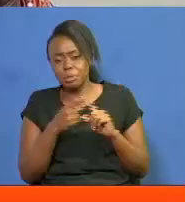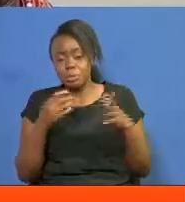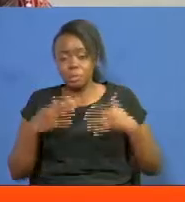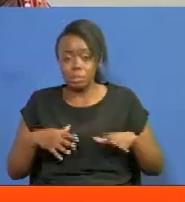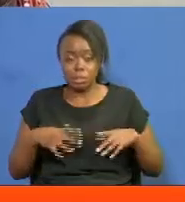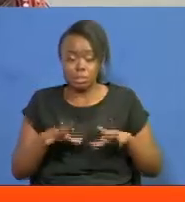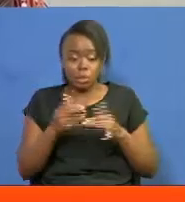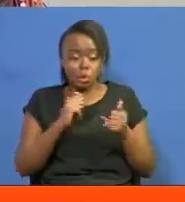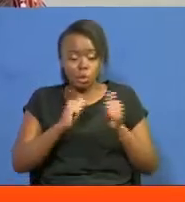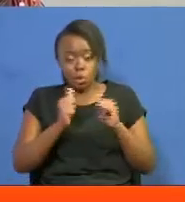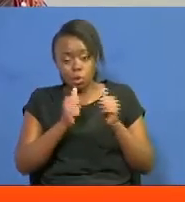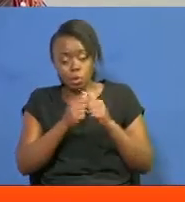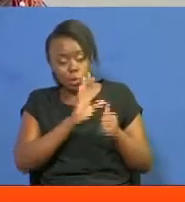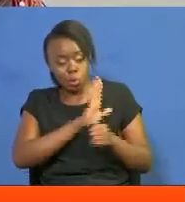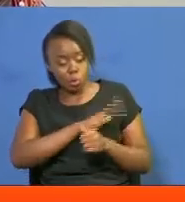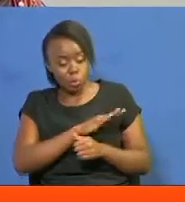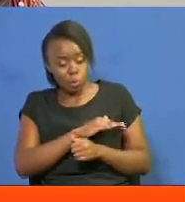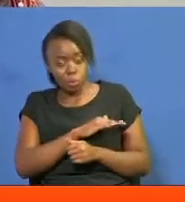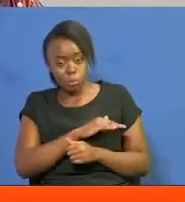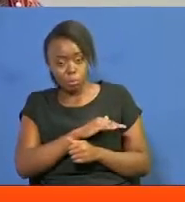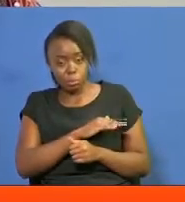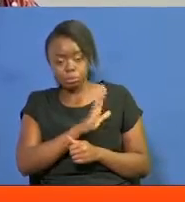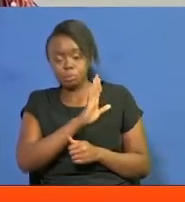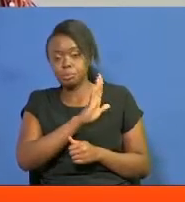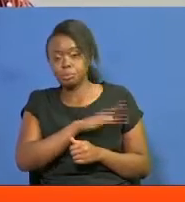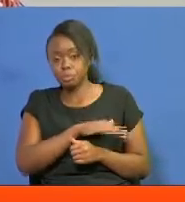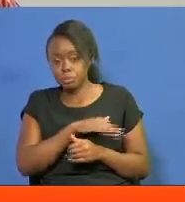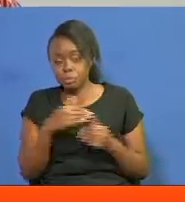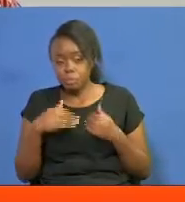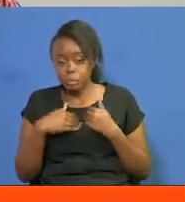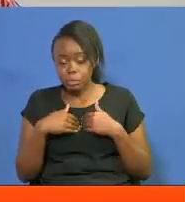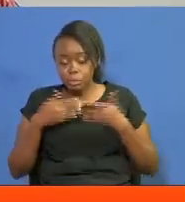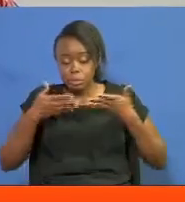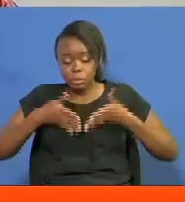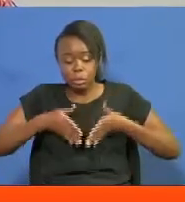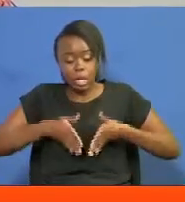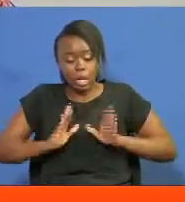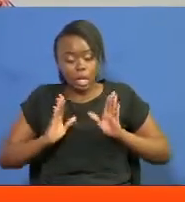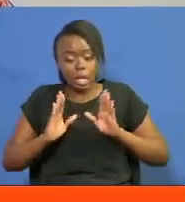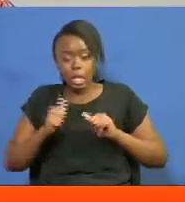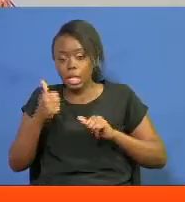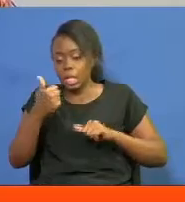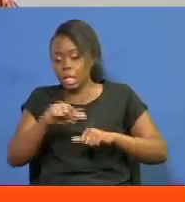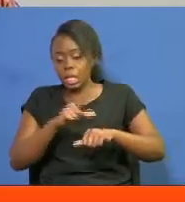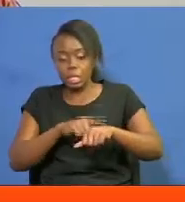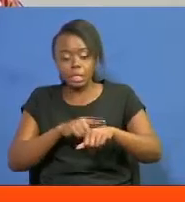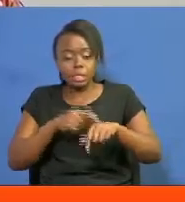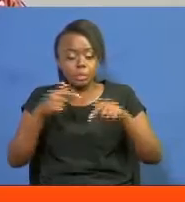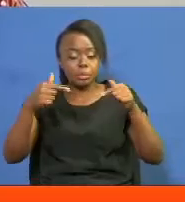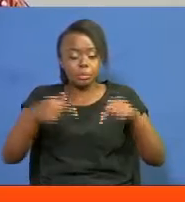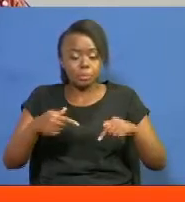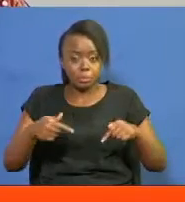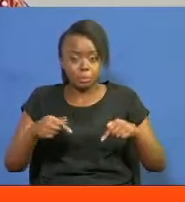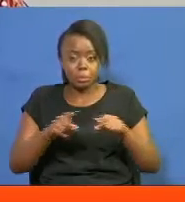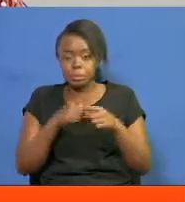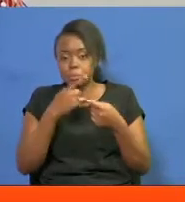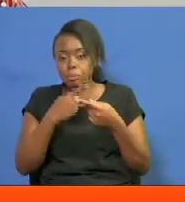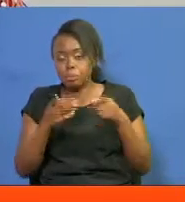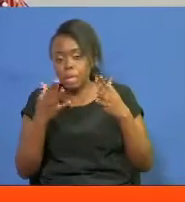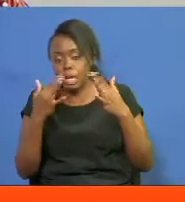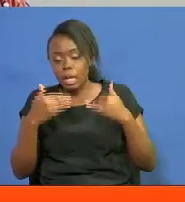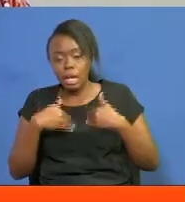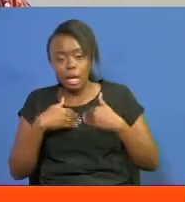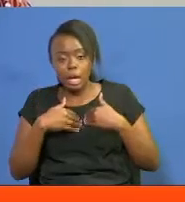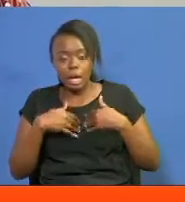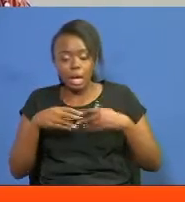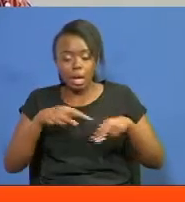Kwa upande ya mama. Mama anajifungua wakati yote hapa hivi. Lakini hakuna